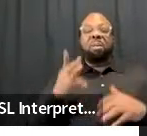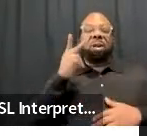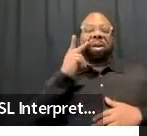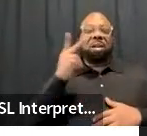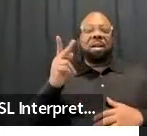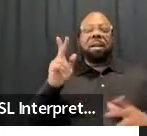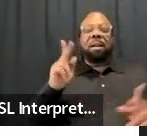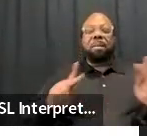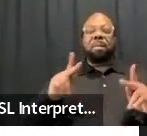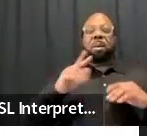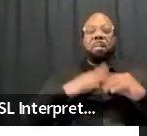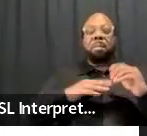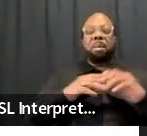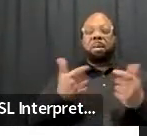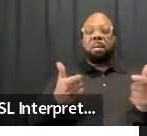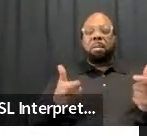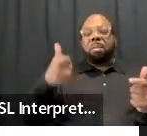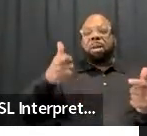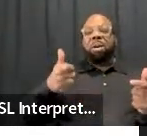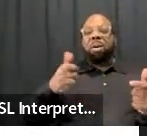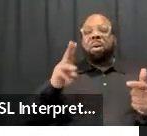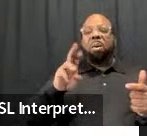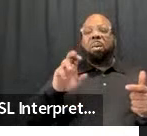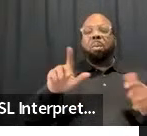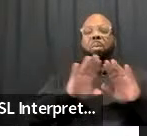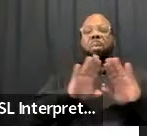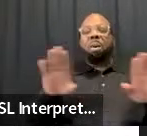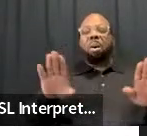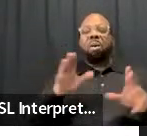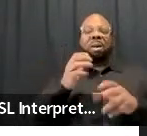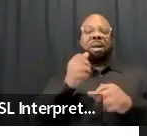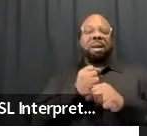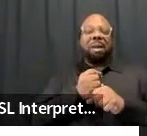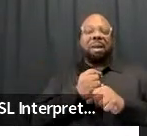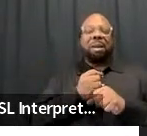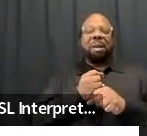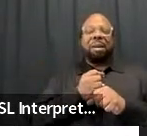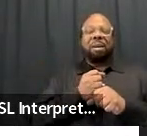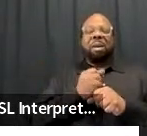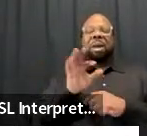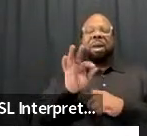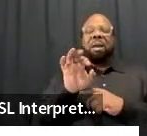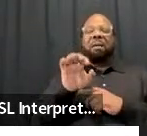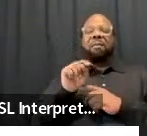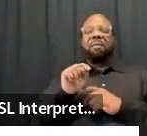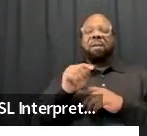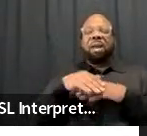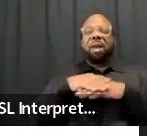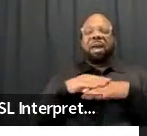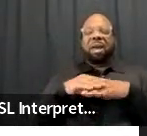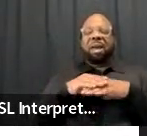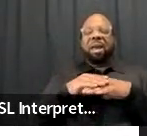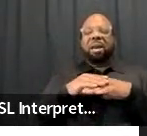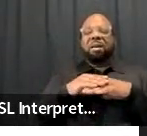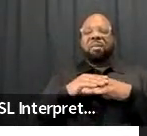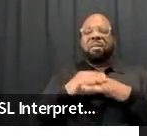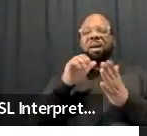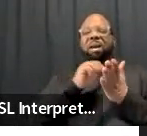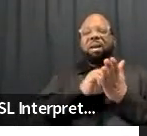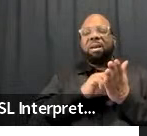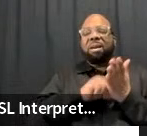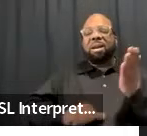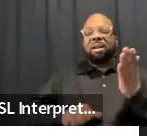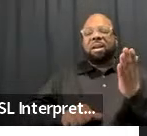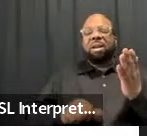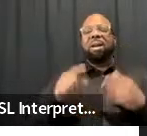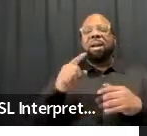see people building bigger walls than necessary in order to get that floor area deducted, which they can then in turn,